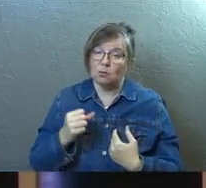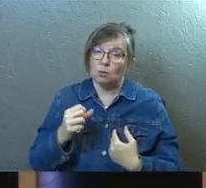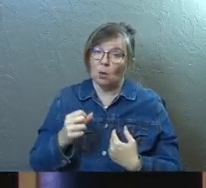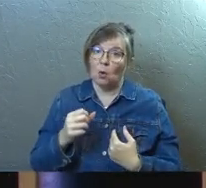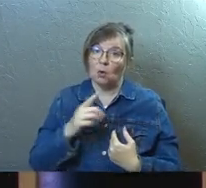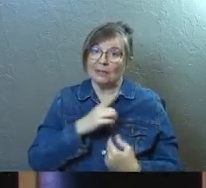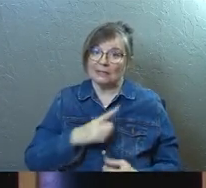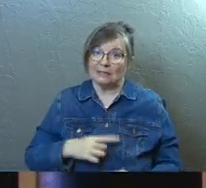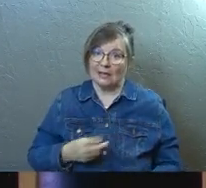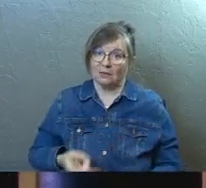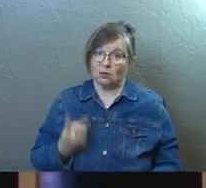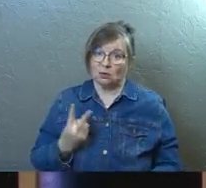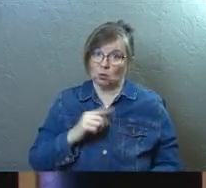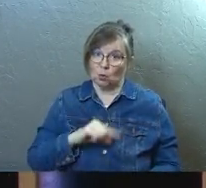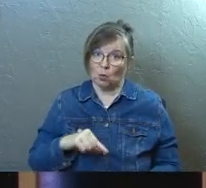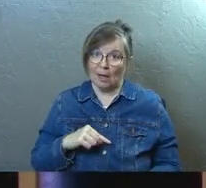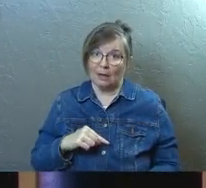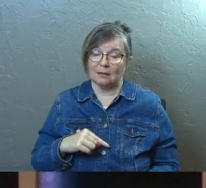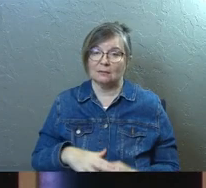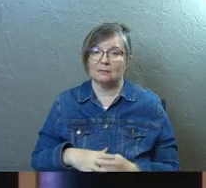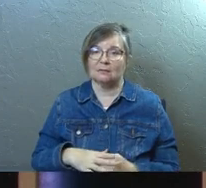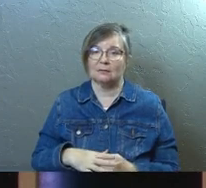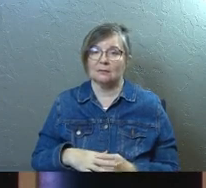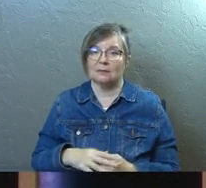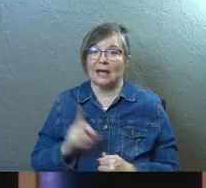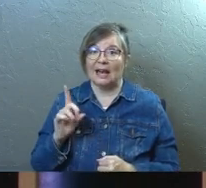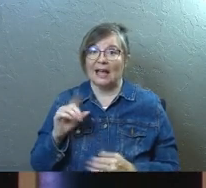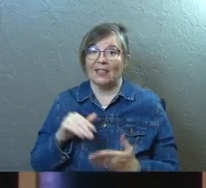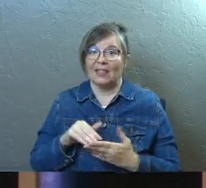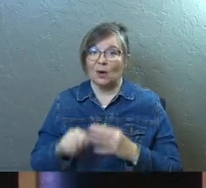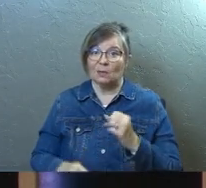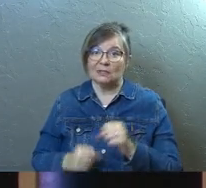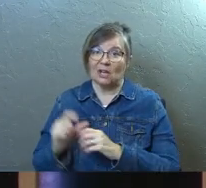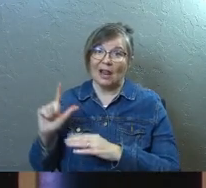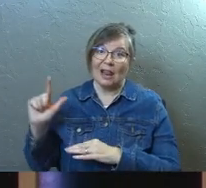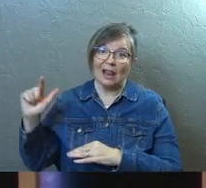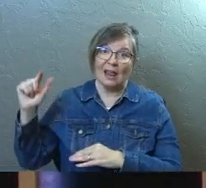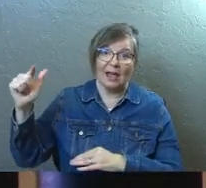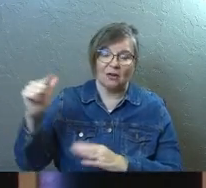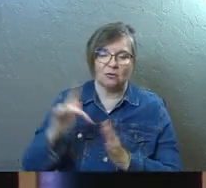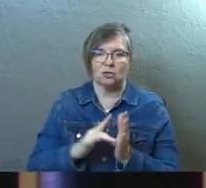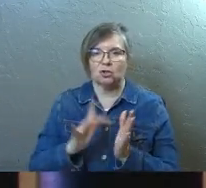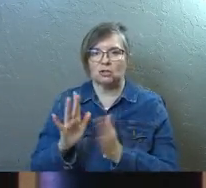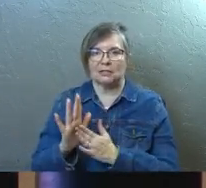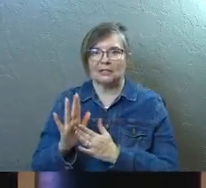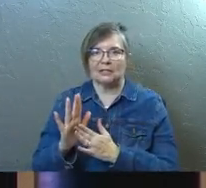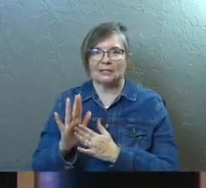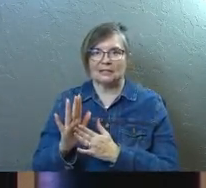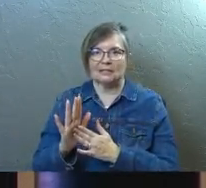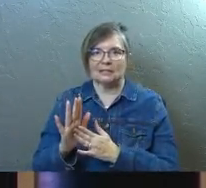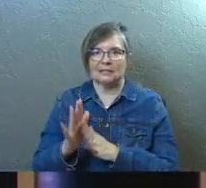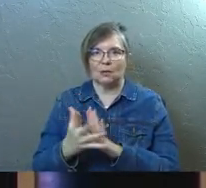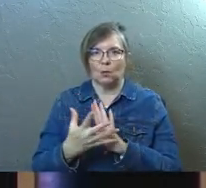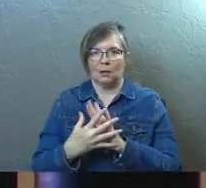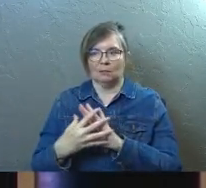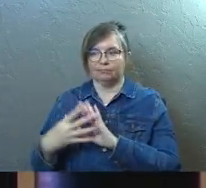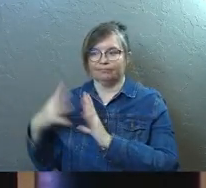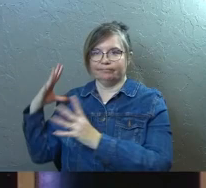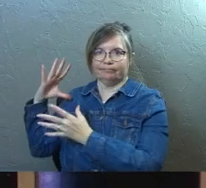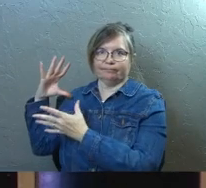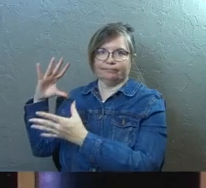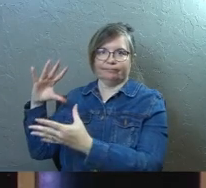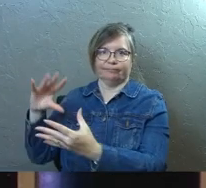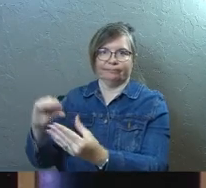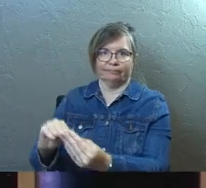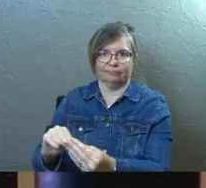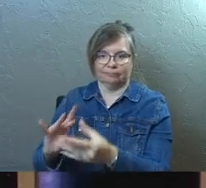are David's two qualities. And 1,000 years later, Jesus is going to pick up this line. 1,000 years